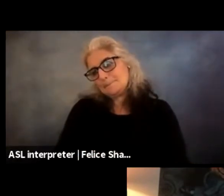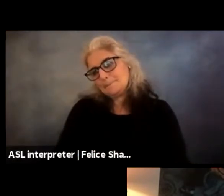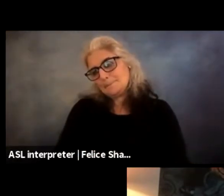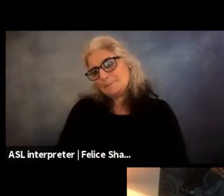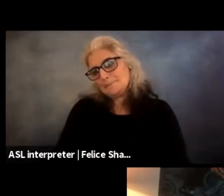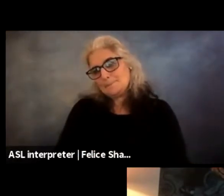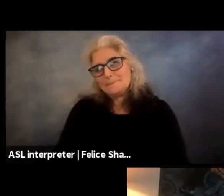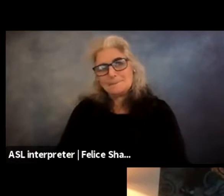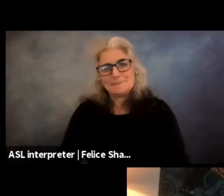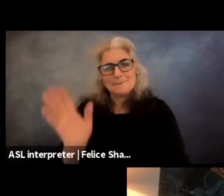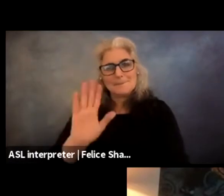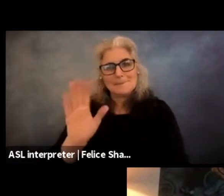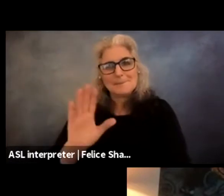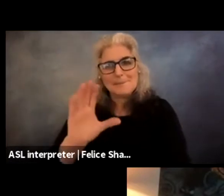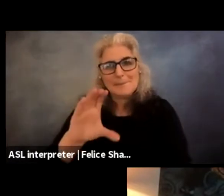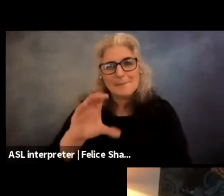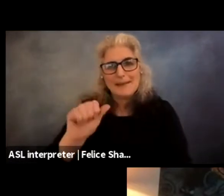Hi, Caleb.